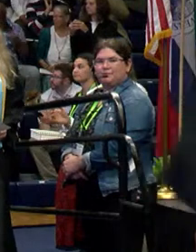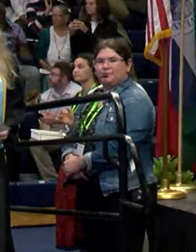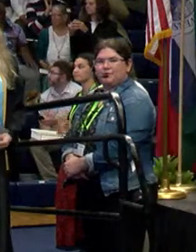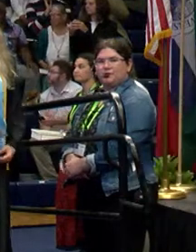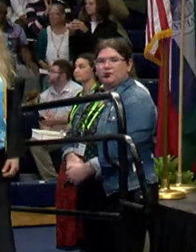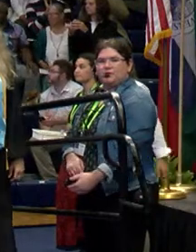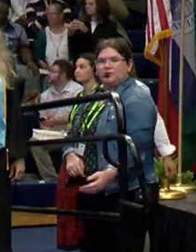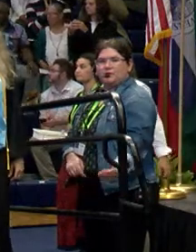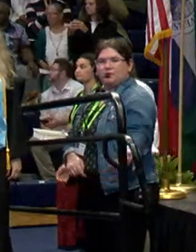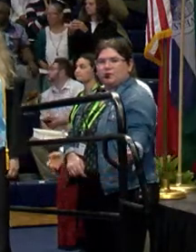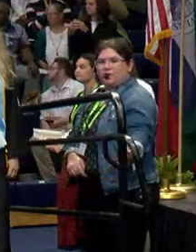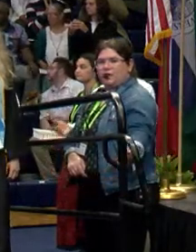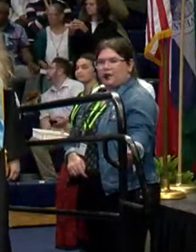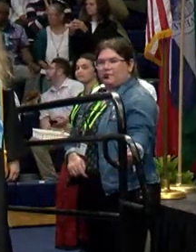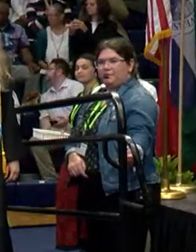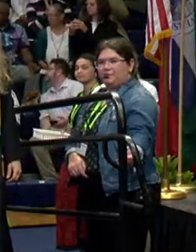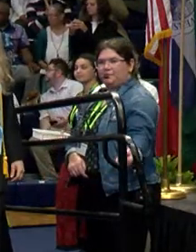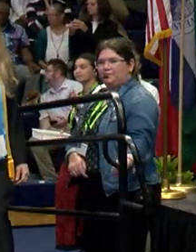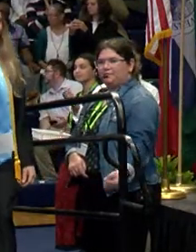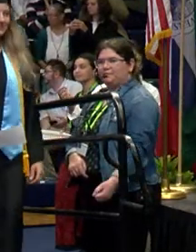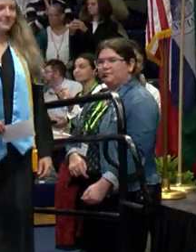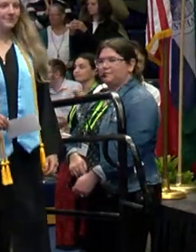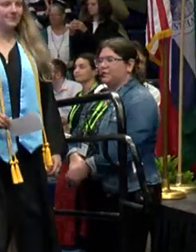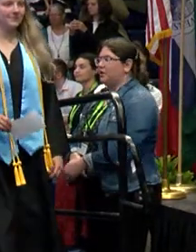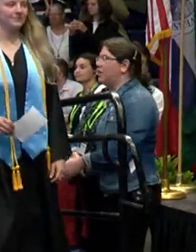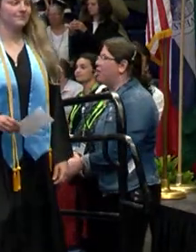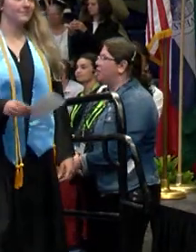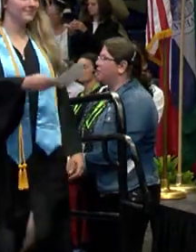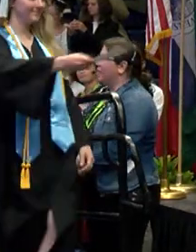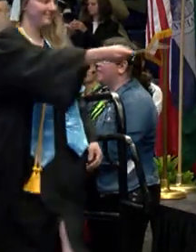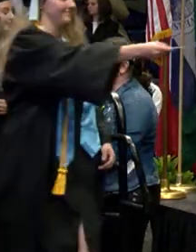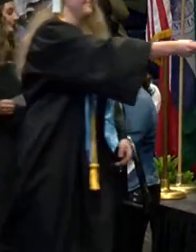Megan Holly Nelson, magna cum laude.